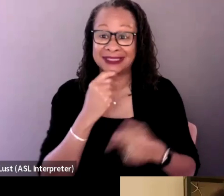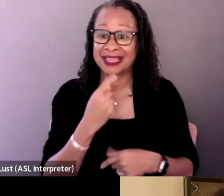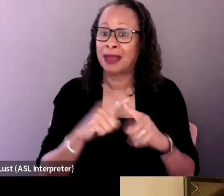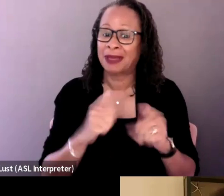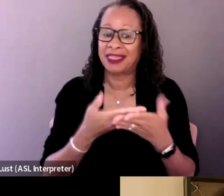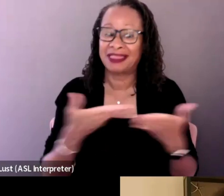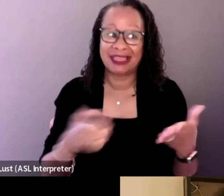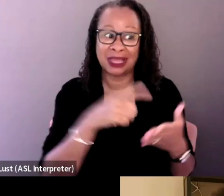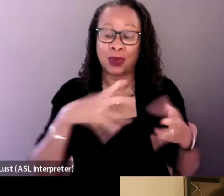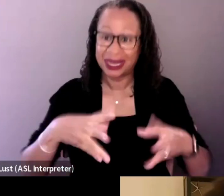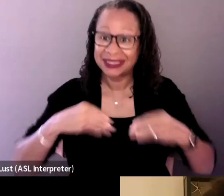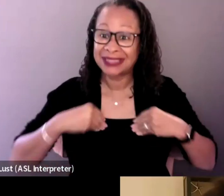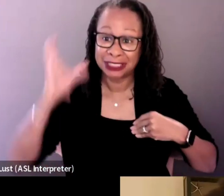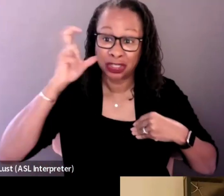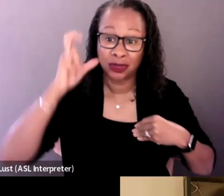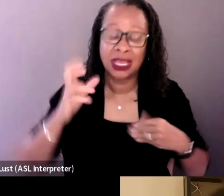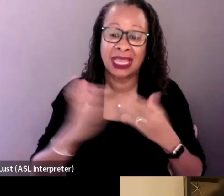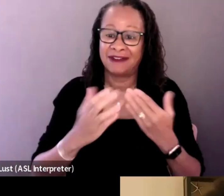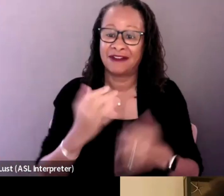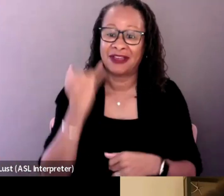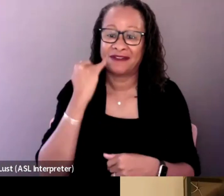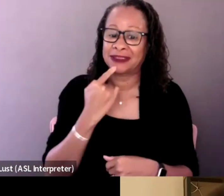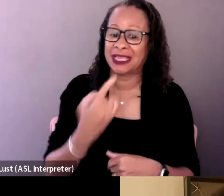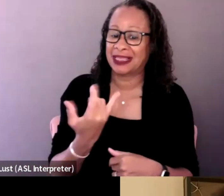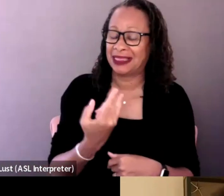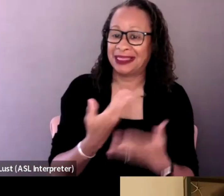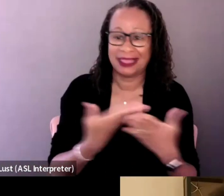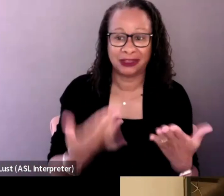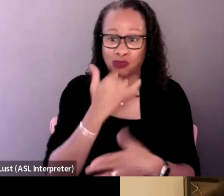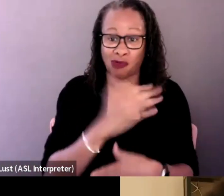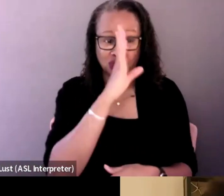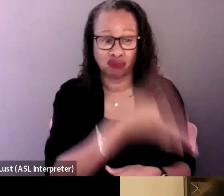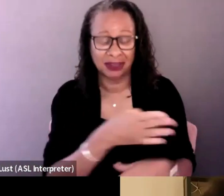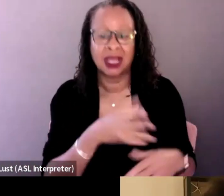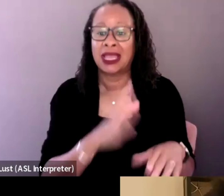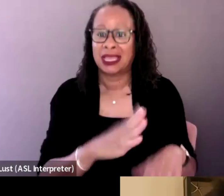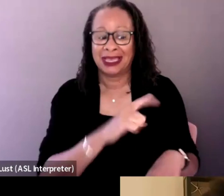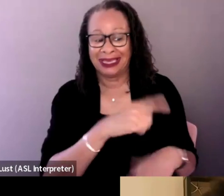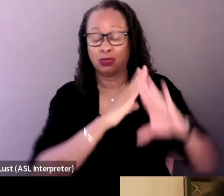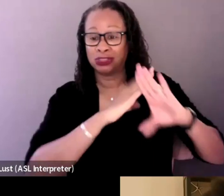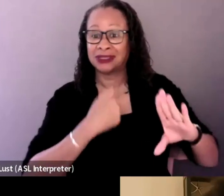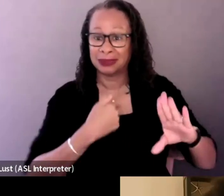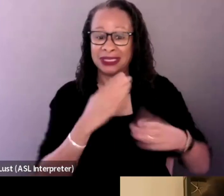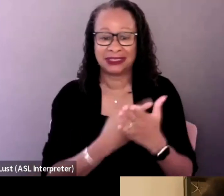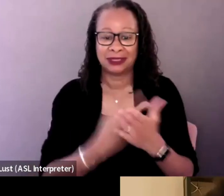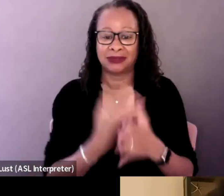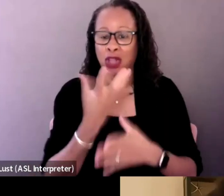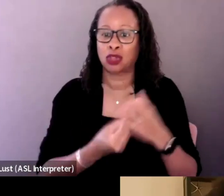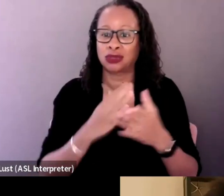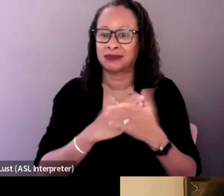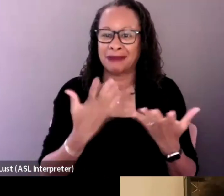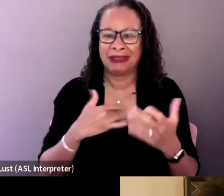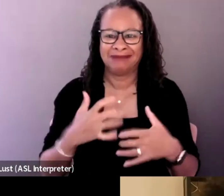they would accept hearing. Even if I'm saying things that were wrong, he would just directly protect me. And sometimes maybe I would lose my temper a little